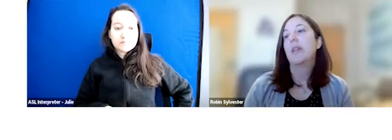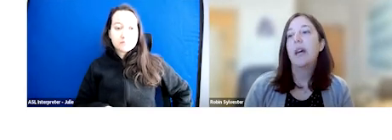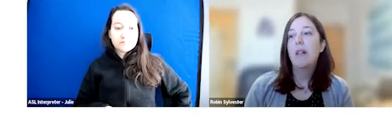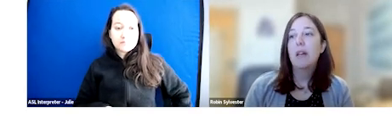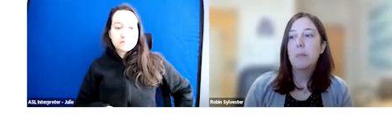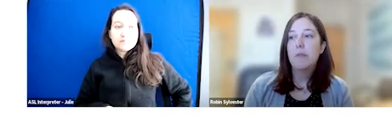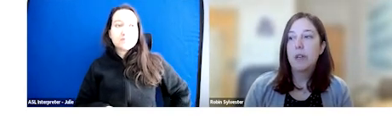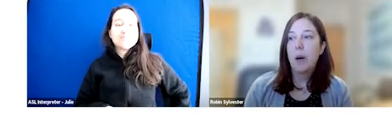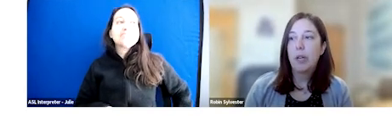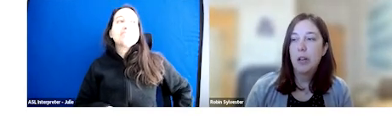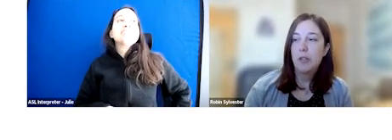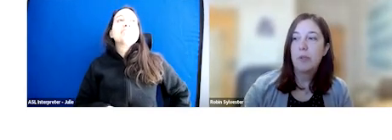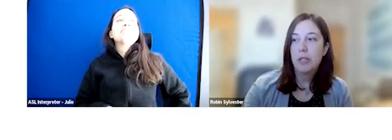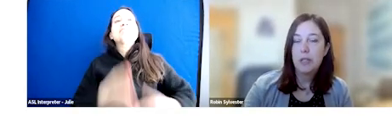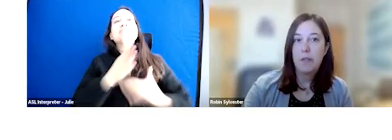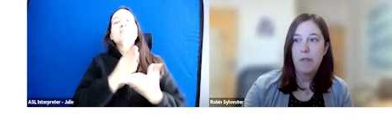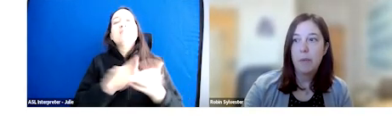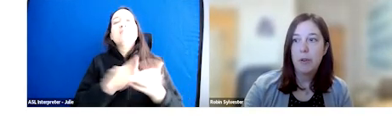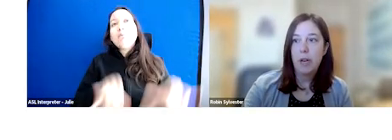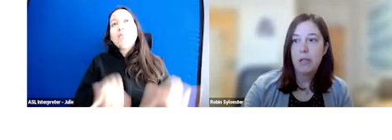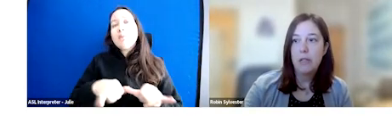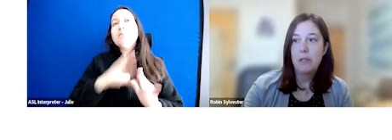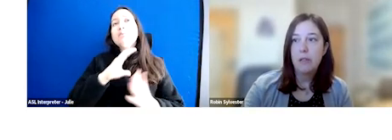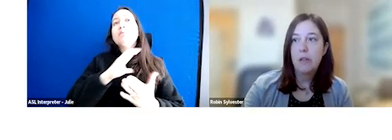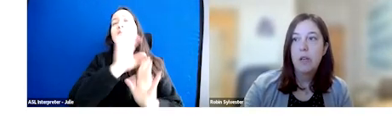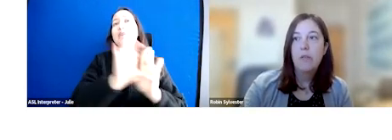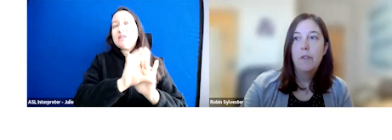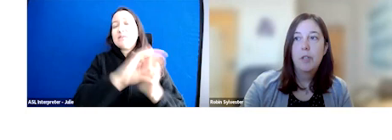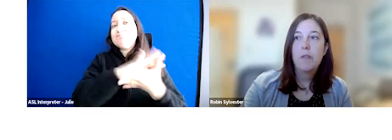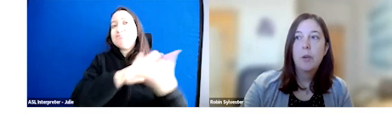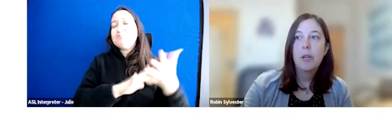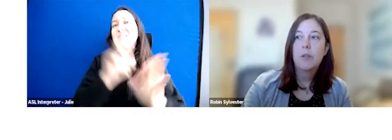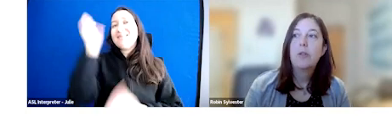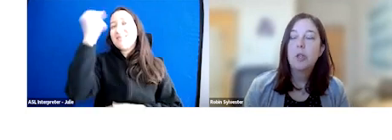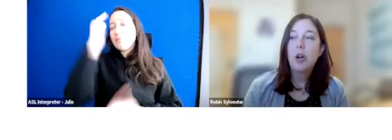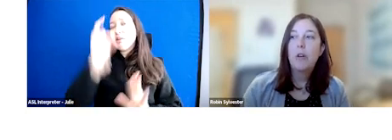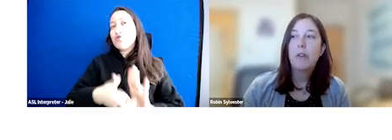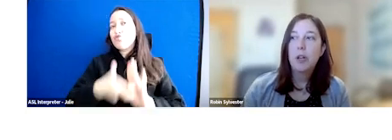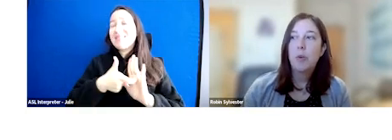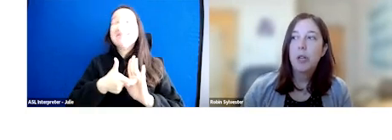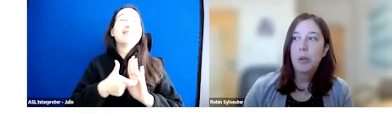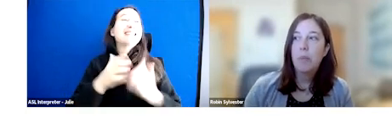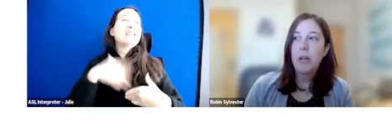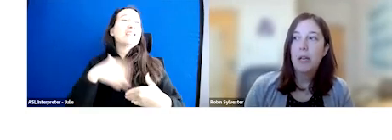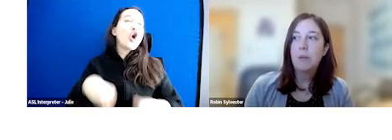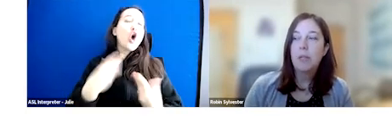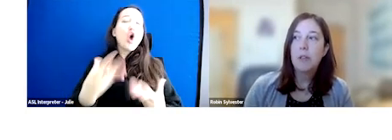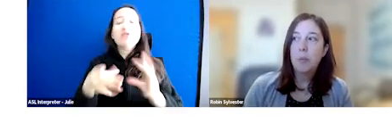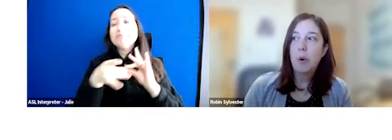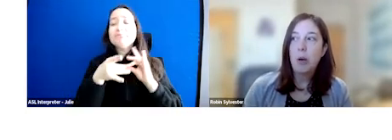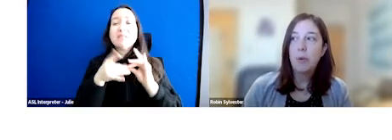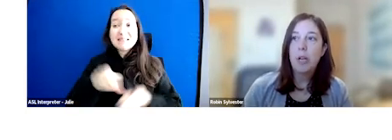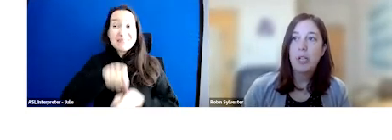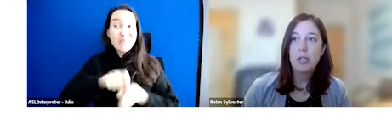So this slide outlines some of the common characteristics of government grants. First, government grants are usually offered and coordinated by a